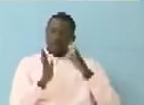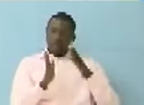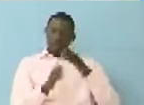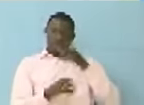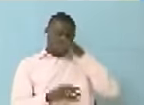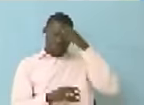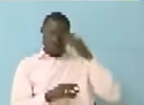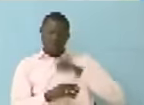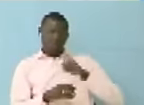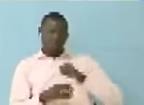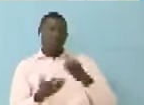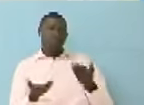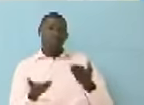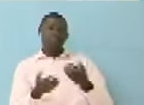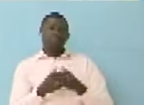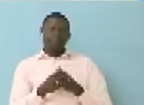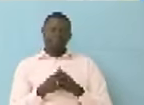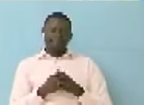damato.